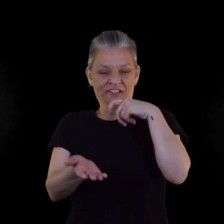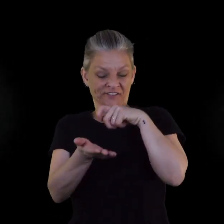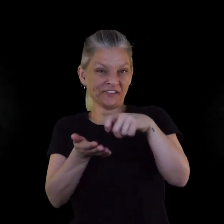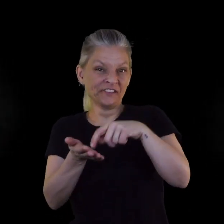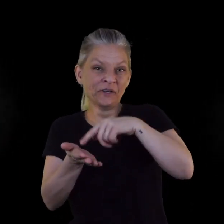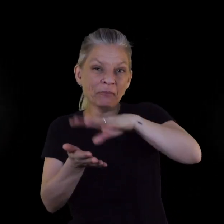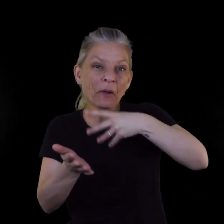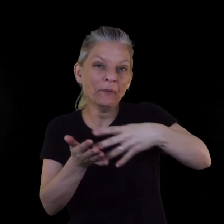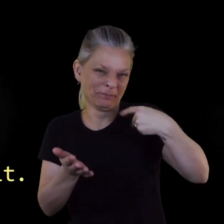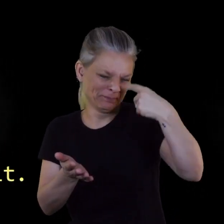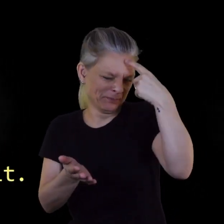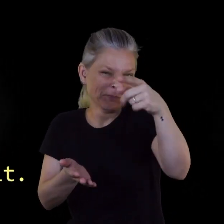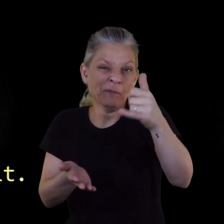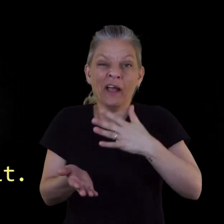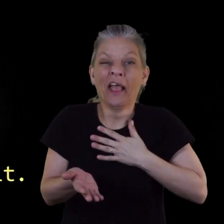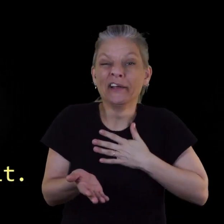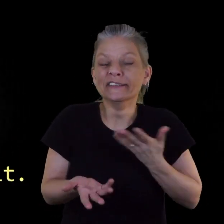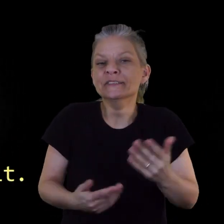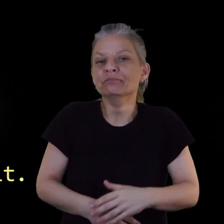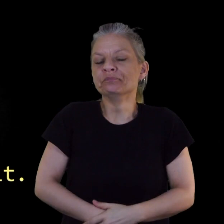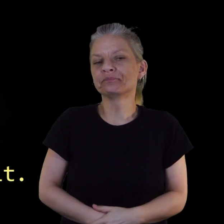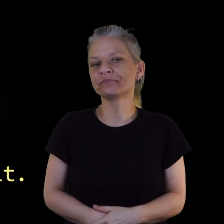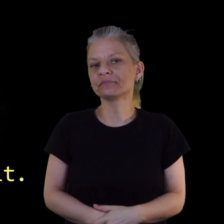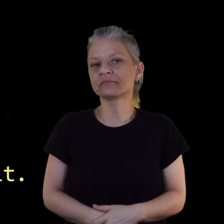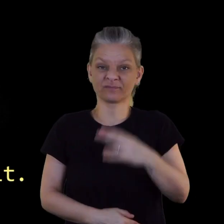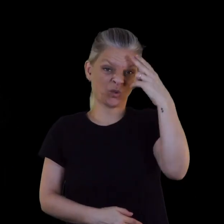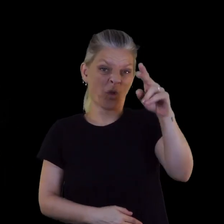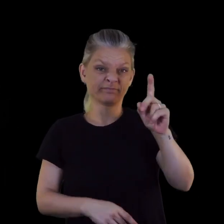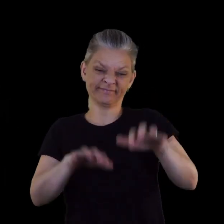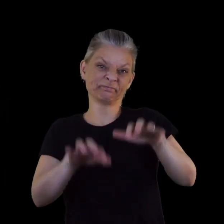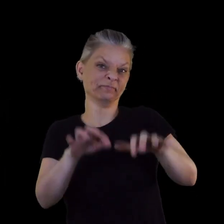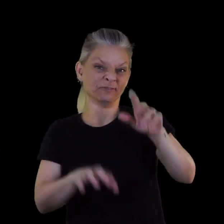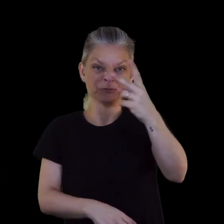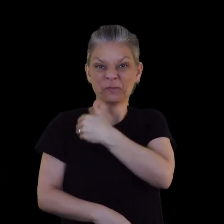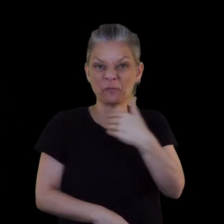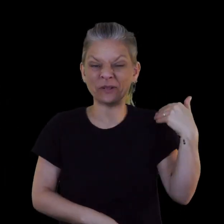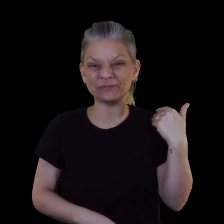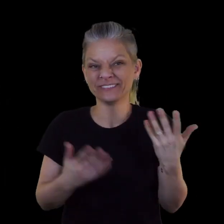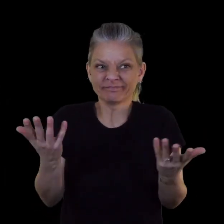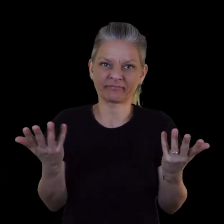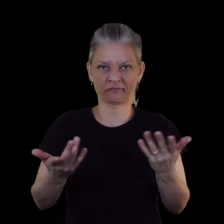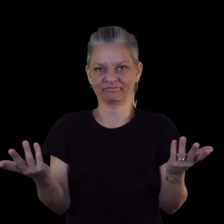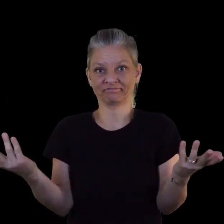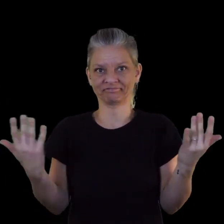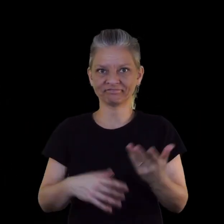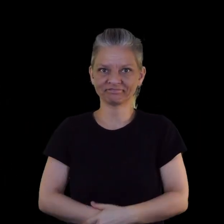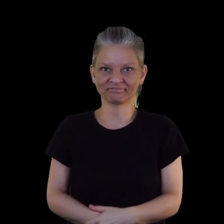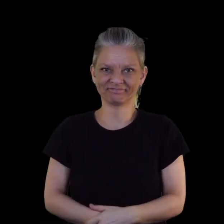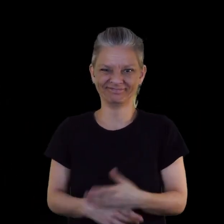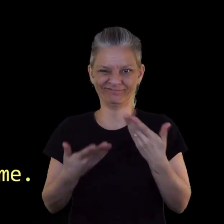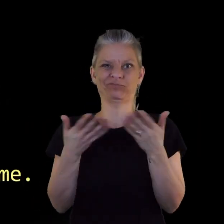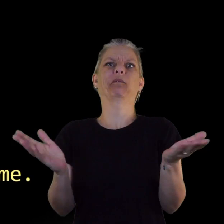wrote this poem and I thought you might like it. It's called Typing at 2 a.m., which